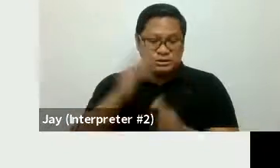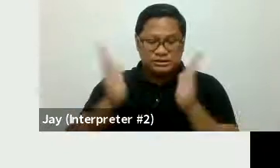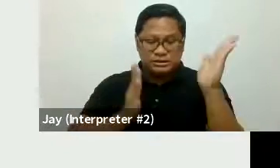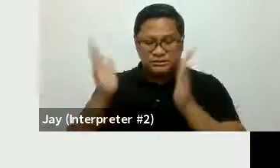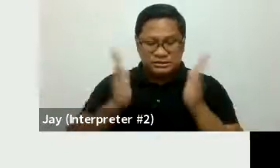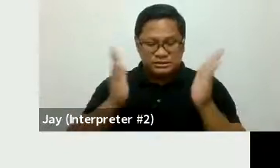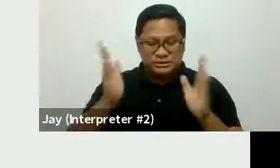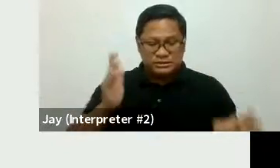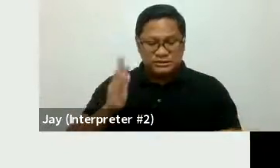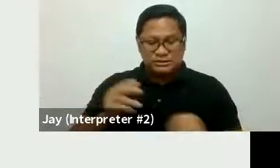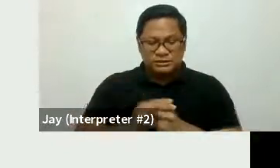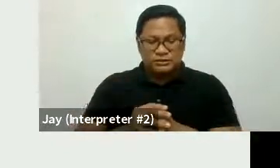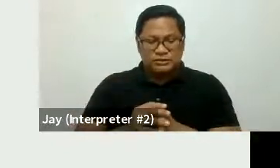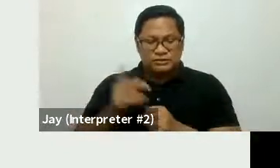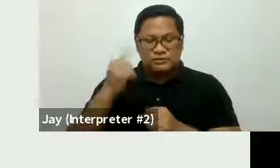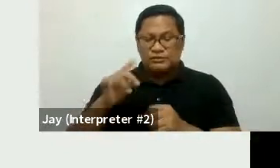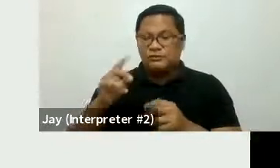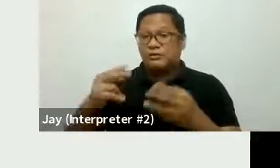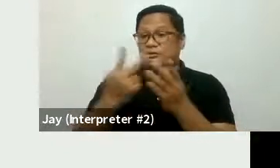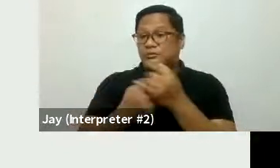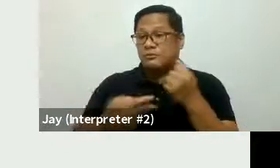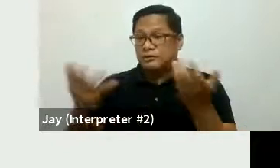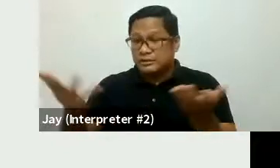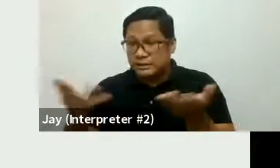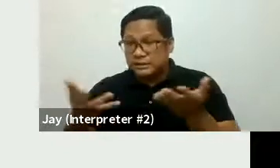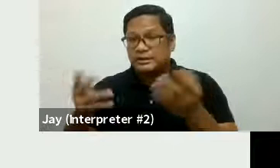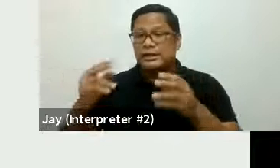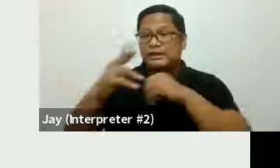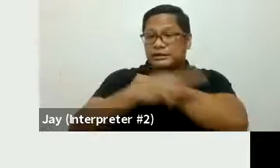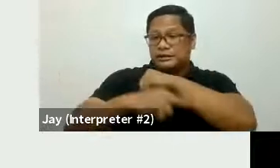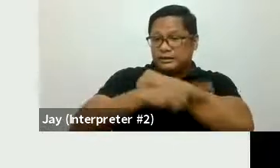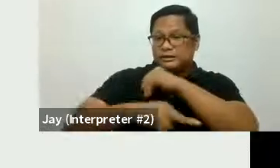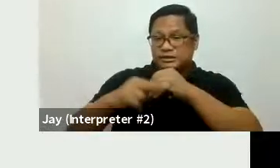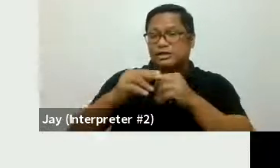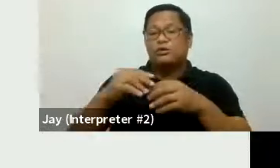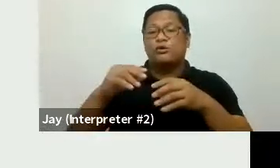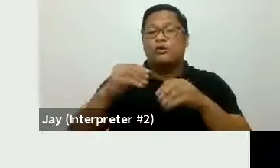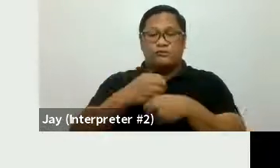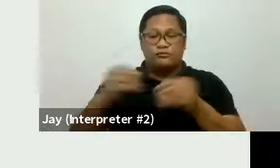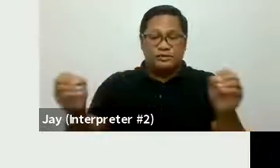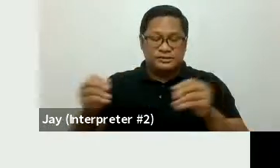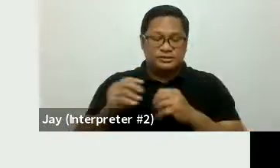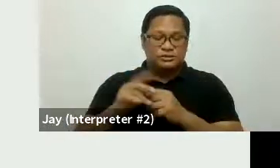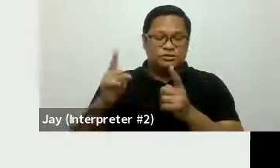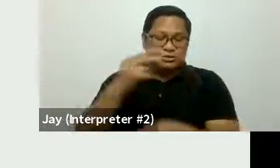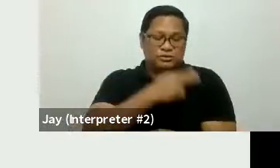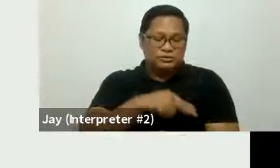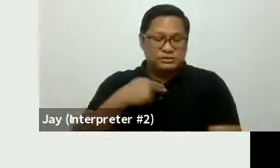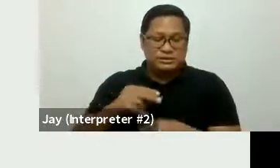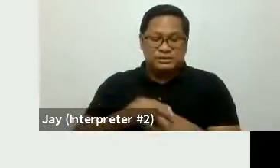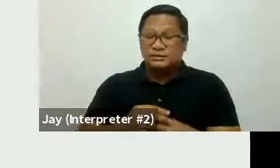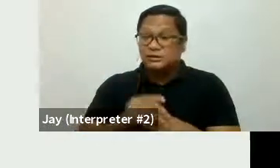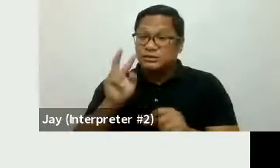of healthcare workers, both here at the central regional offices in our DOH hospitals. You'll see here